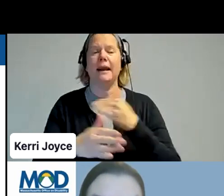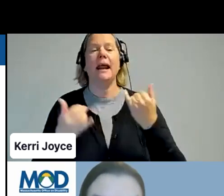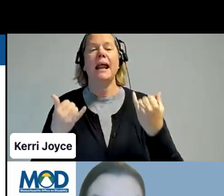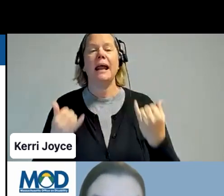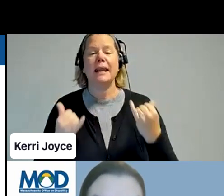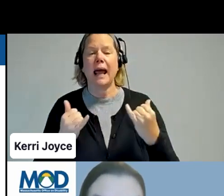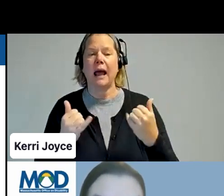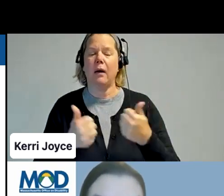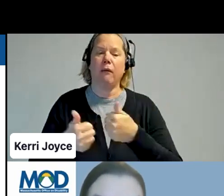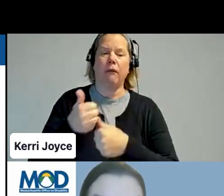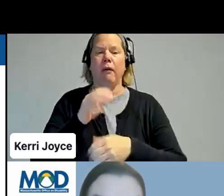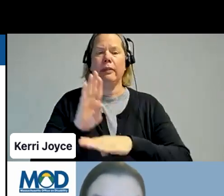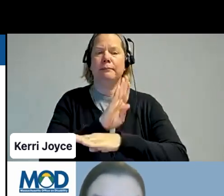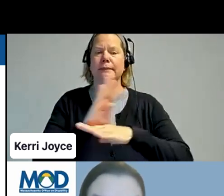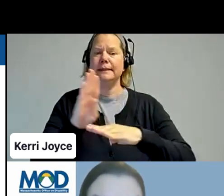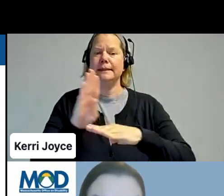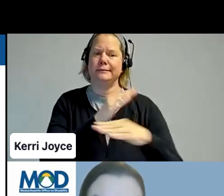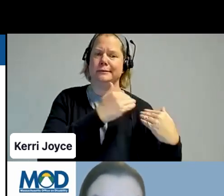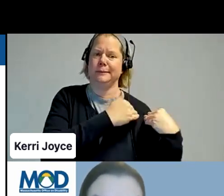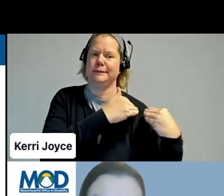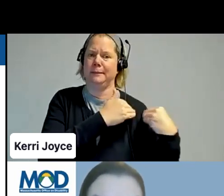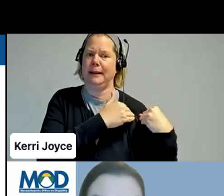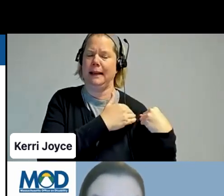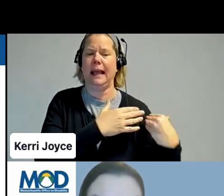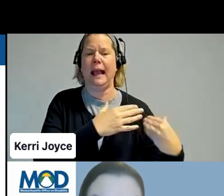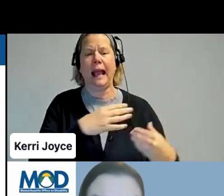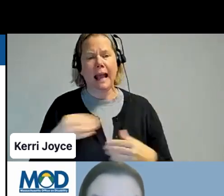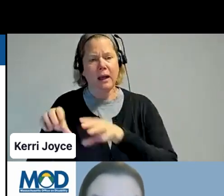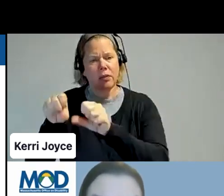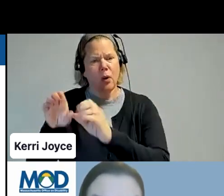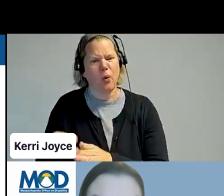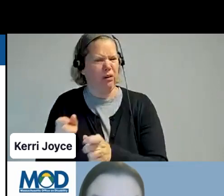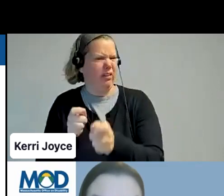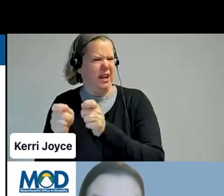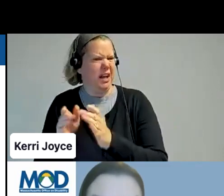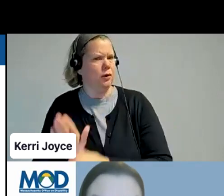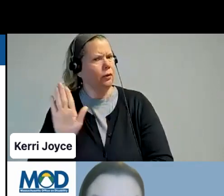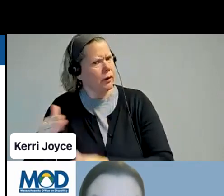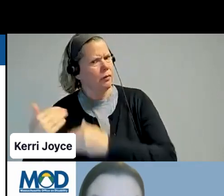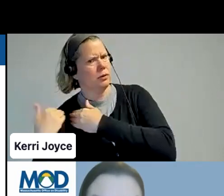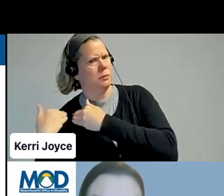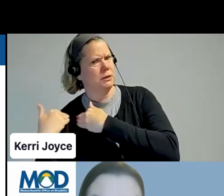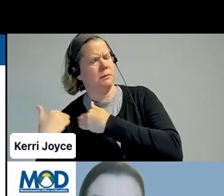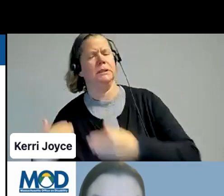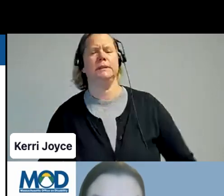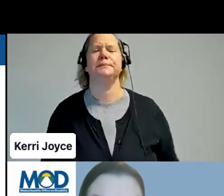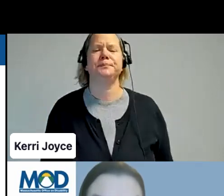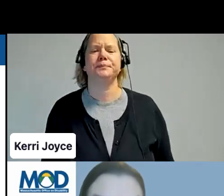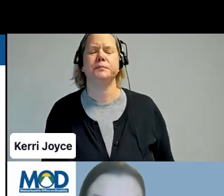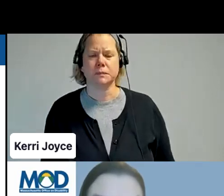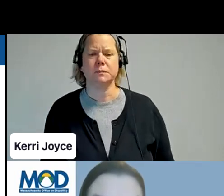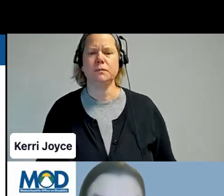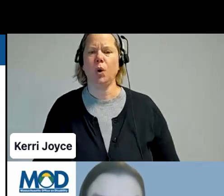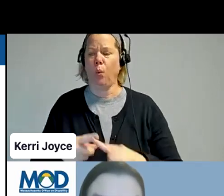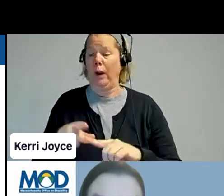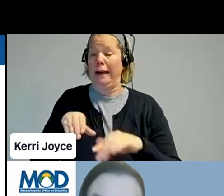entity's responsibilities and the handler's responsibilities once you're kind of inside the building or the